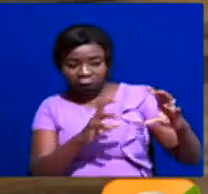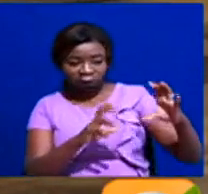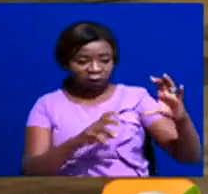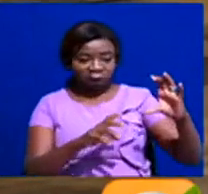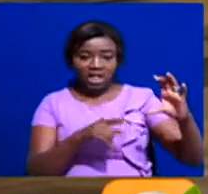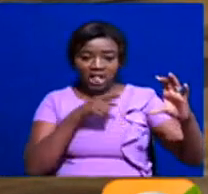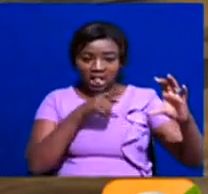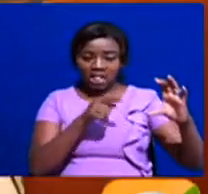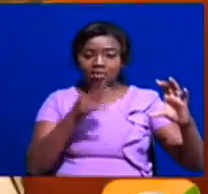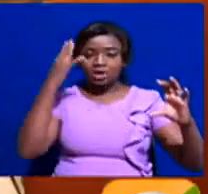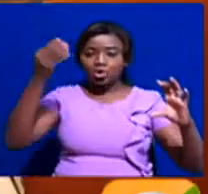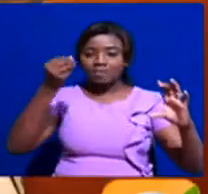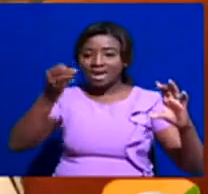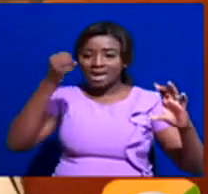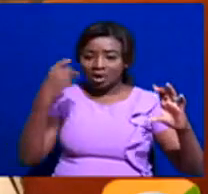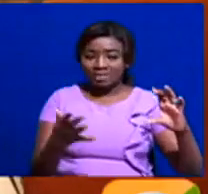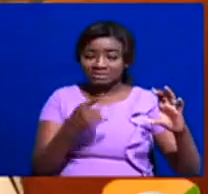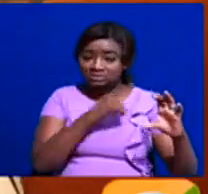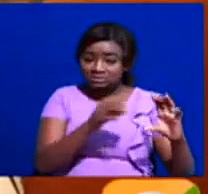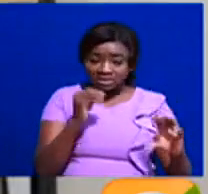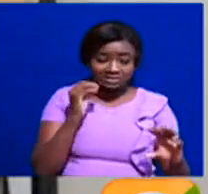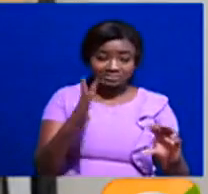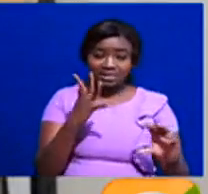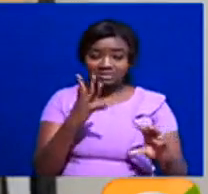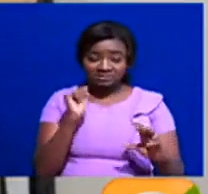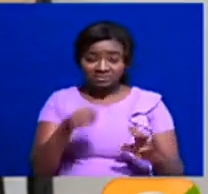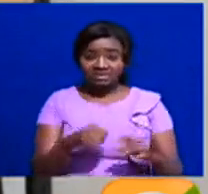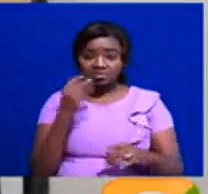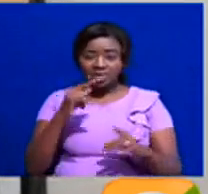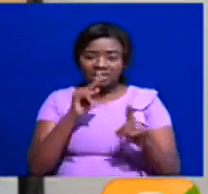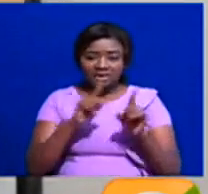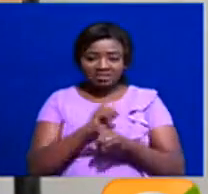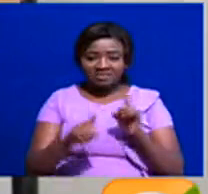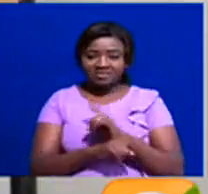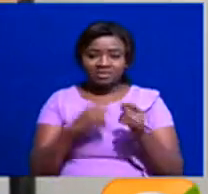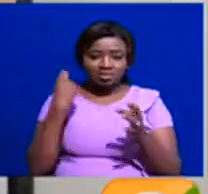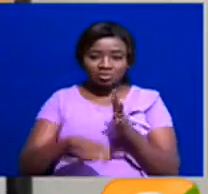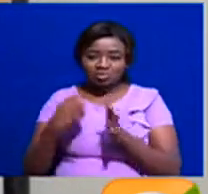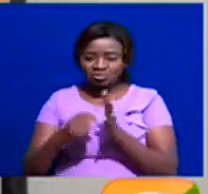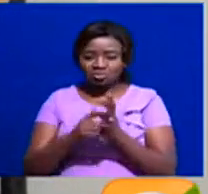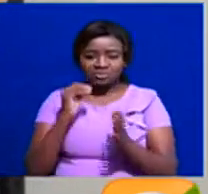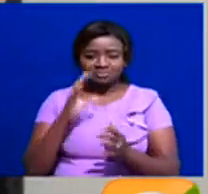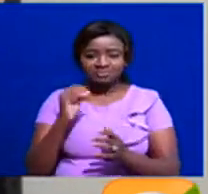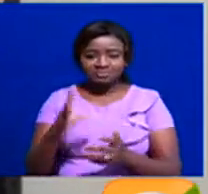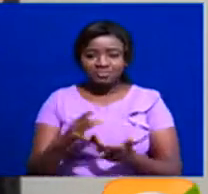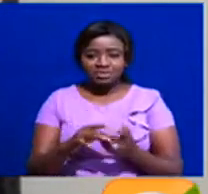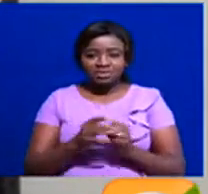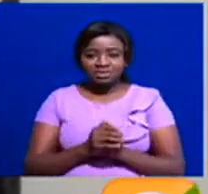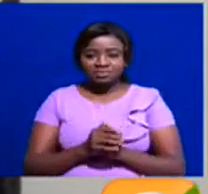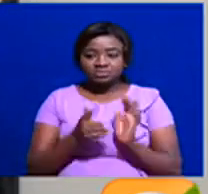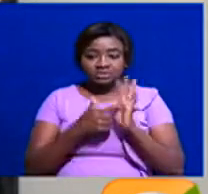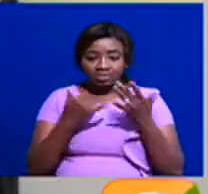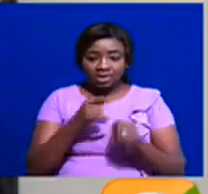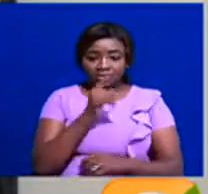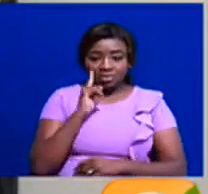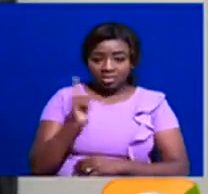penny because of how resource intensive the technology is. The cost of a headset can't be a barrier because the ones we have are currently using about